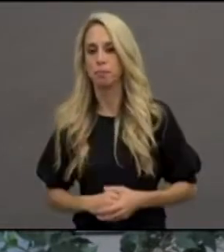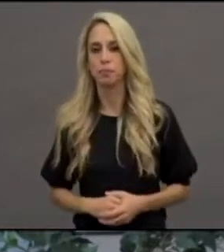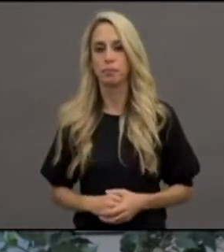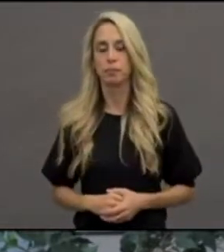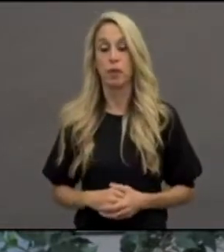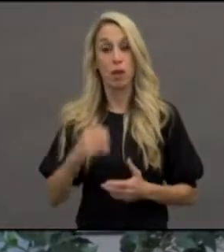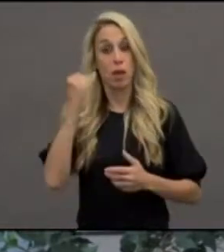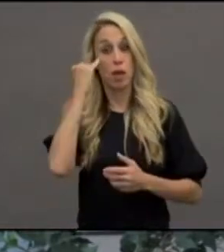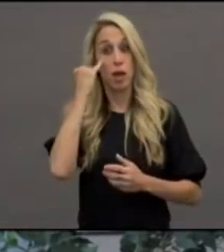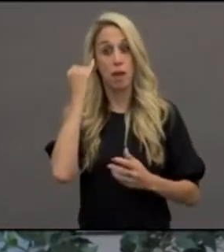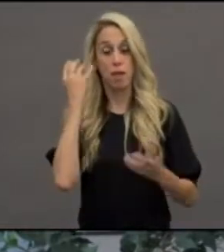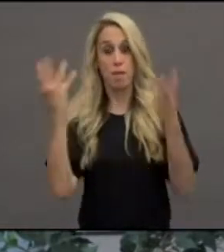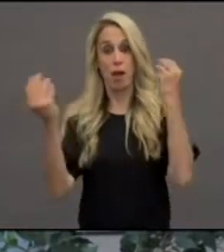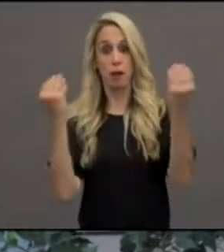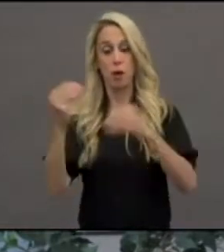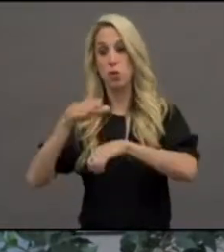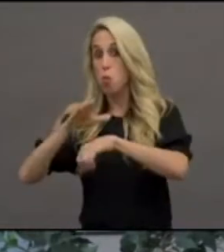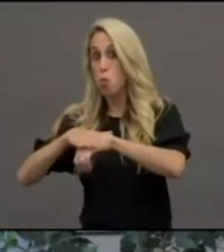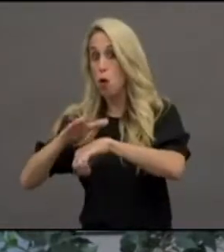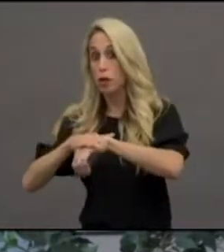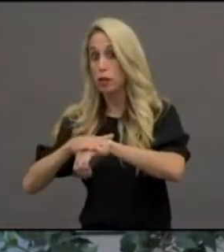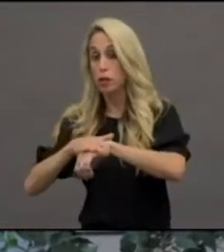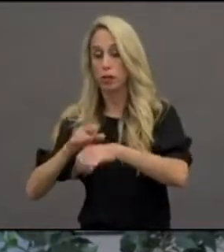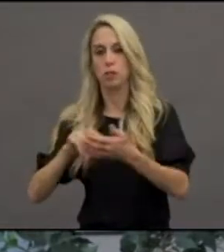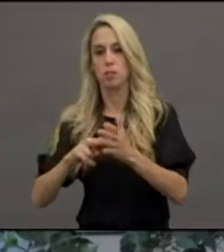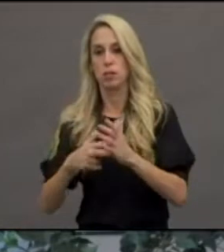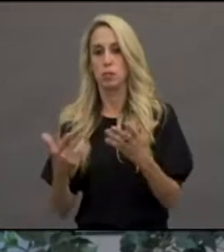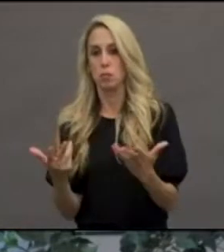if you have an evacuation warning, there is a